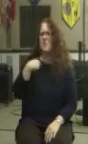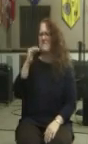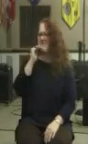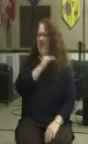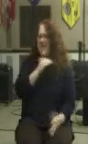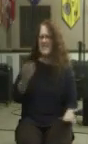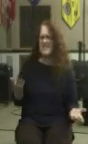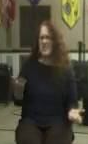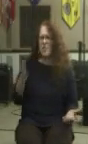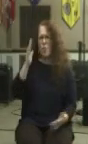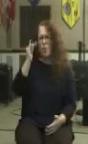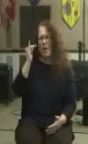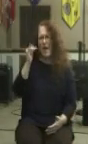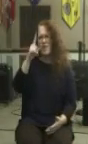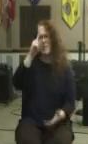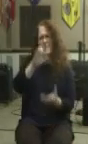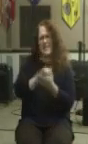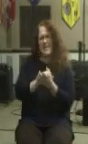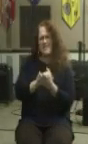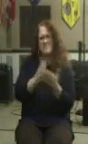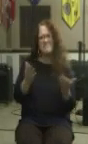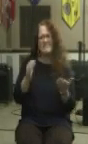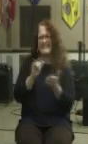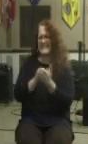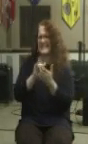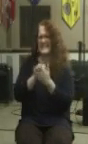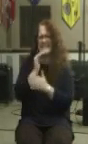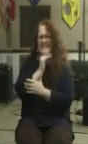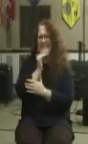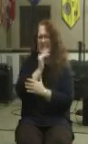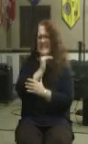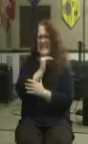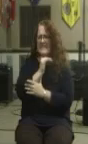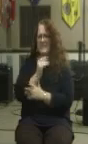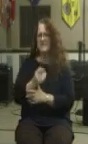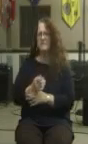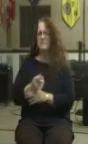Who told us those lies and why do we believe it?